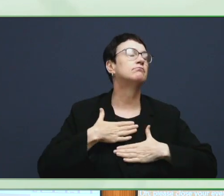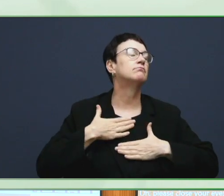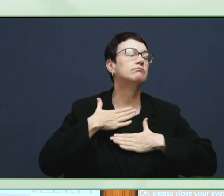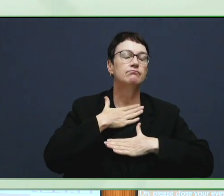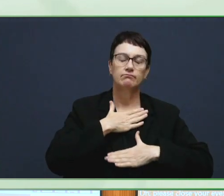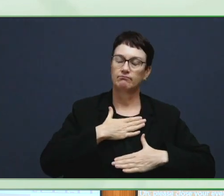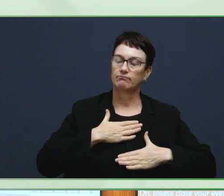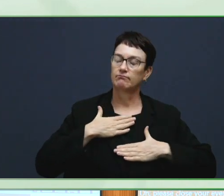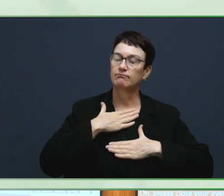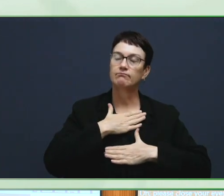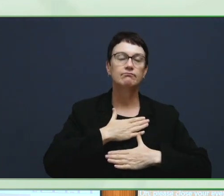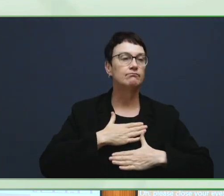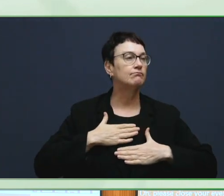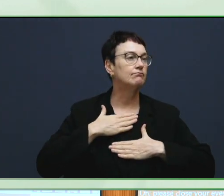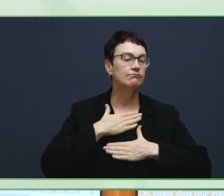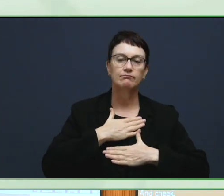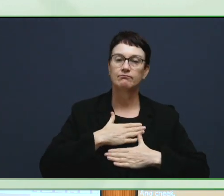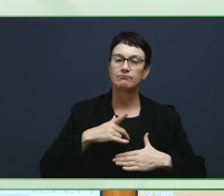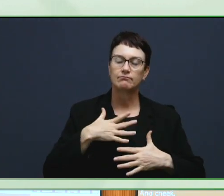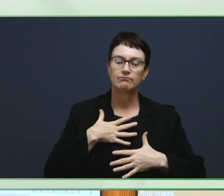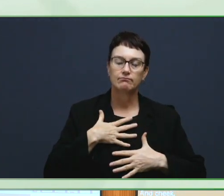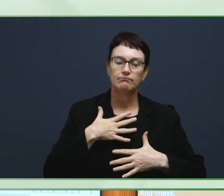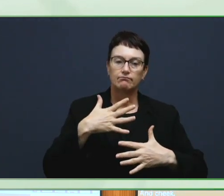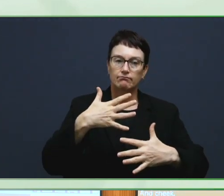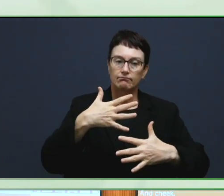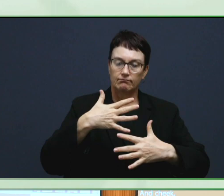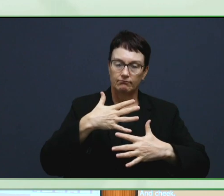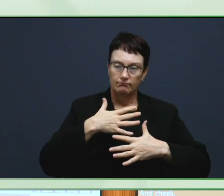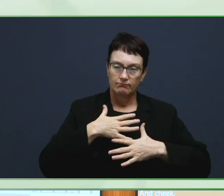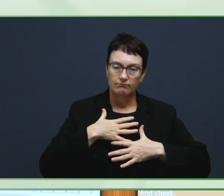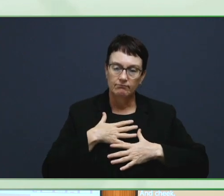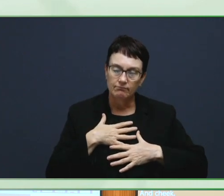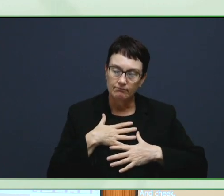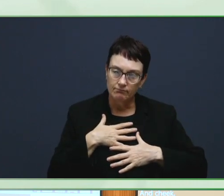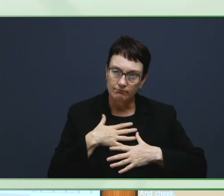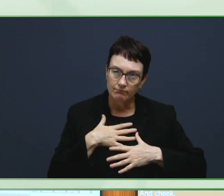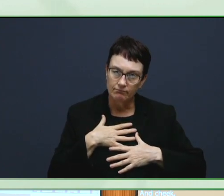take a little breath, deeply breath.